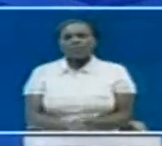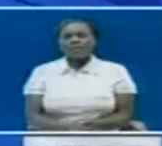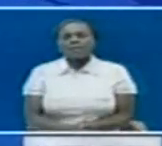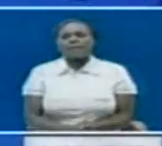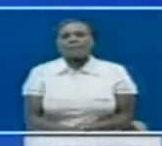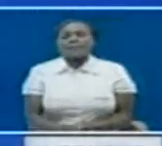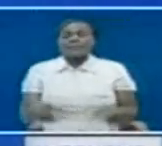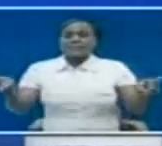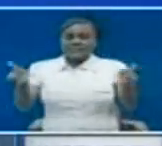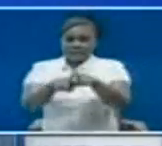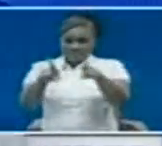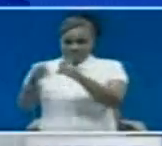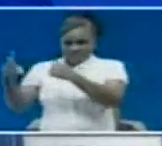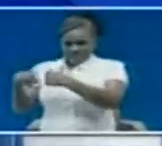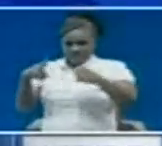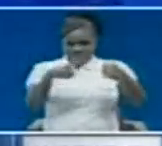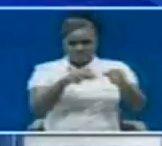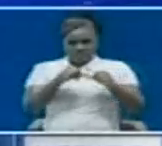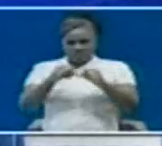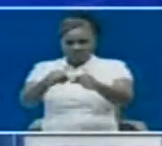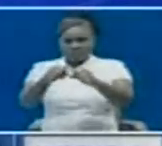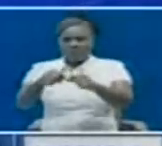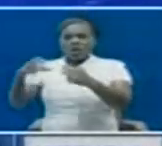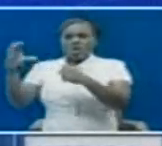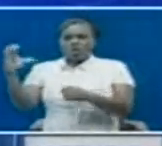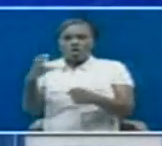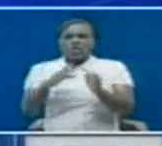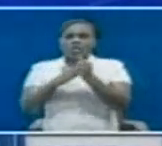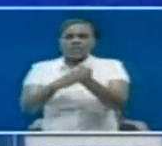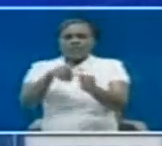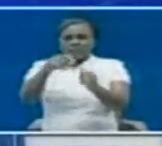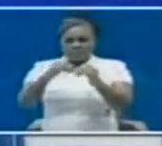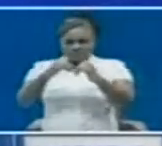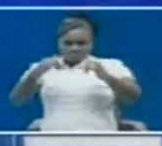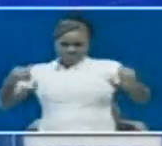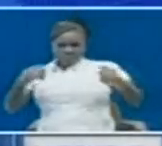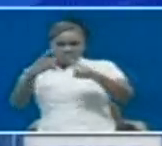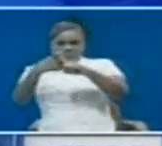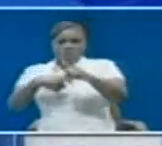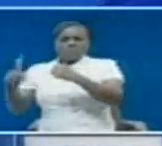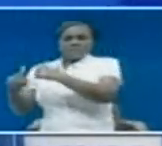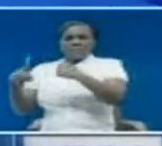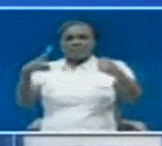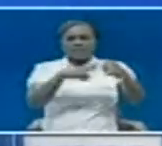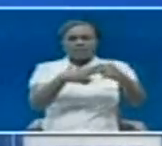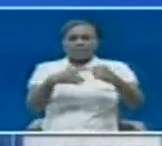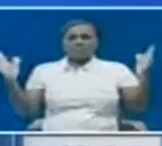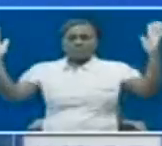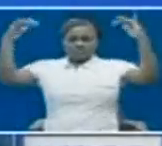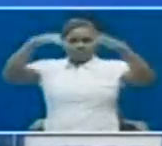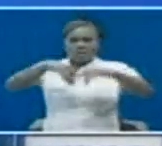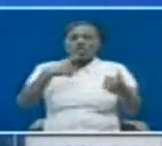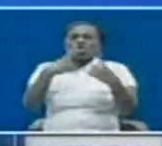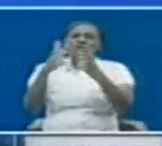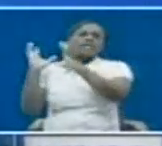And let's stay with matters sabasaba. Several CORD leaders from the coast region have distanced themselves from the CORD sabasaba rally. Speaking